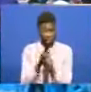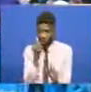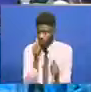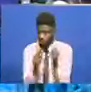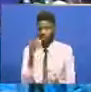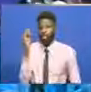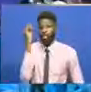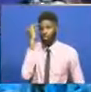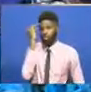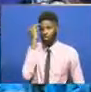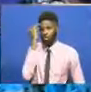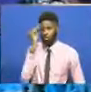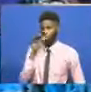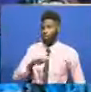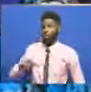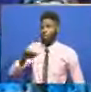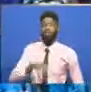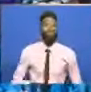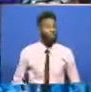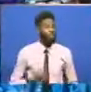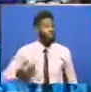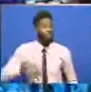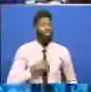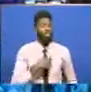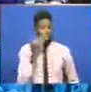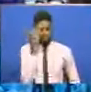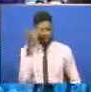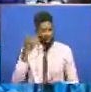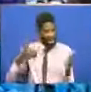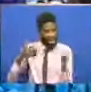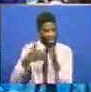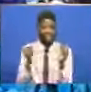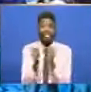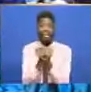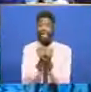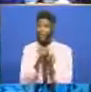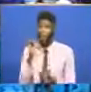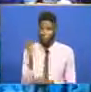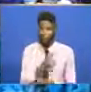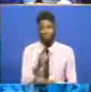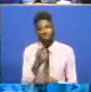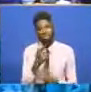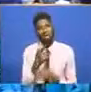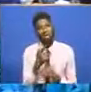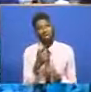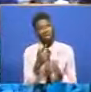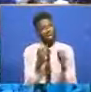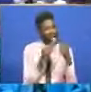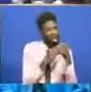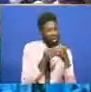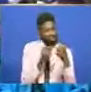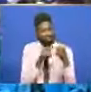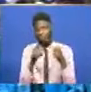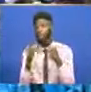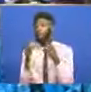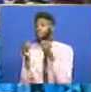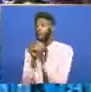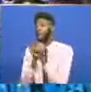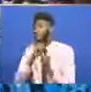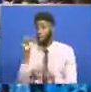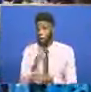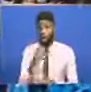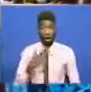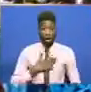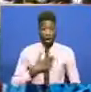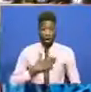the education sector. We know that for about 10 months now, between 8 and 10 months now, our learners